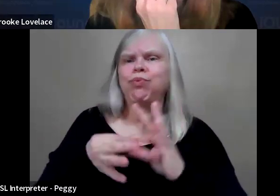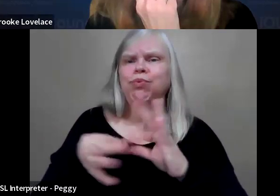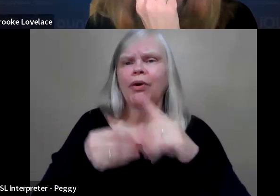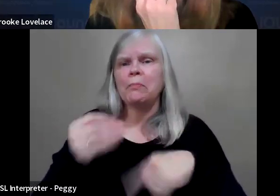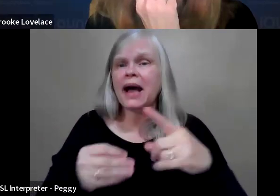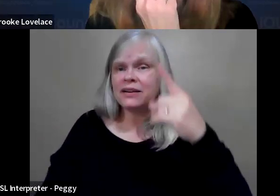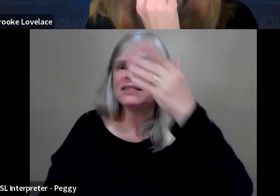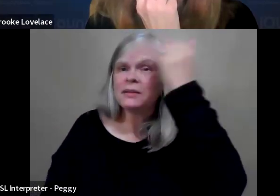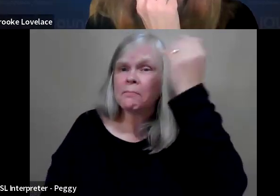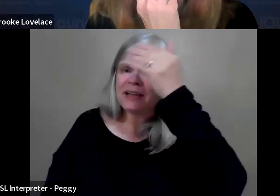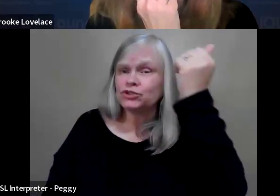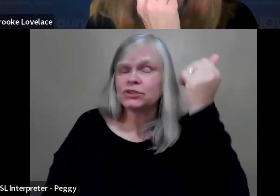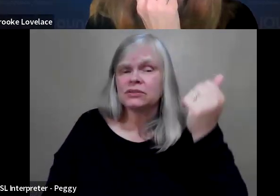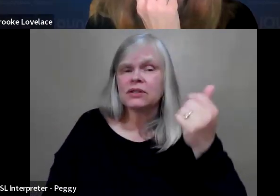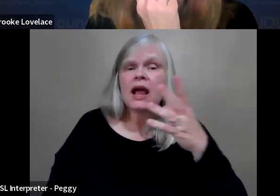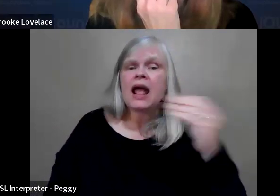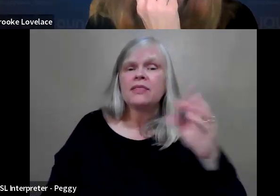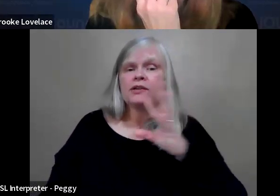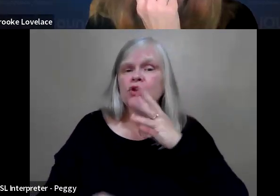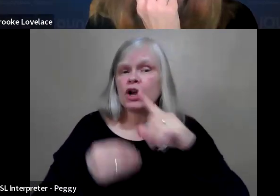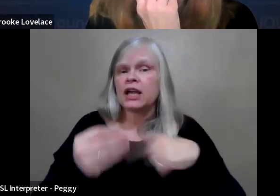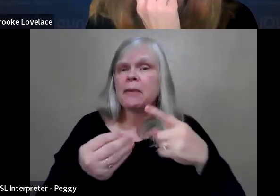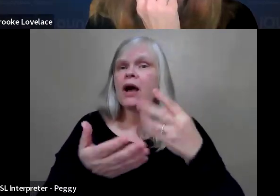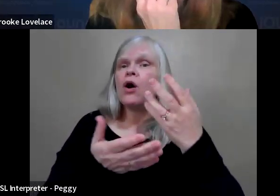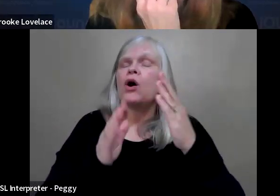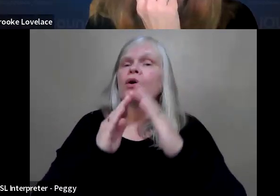available community resources across our state.